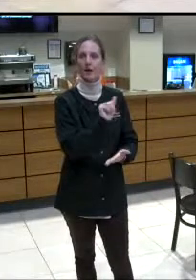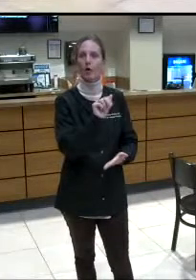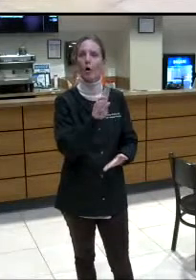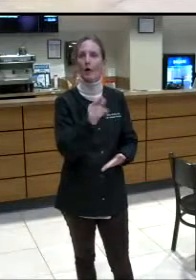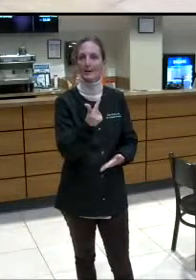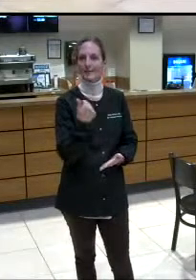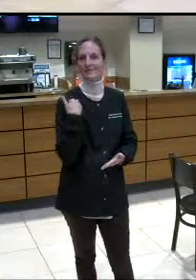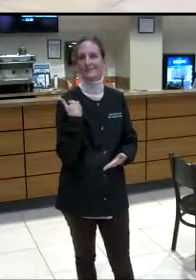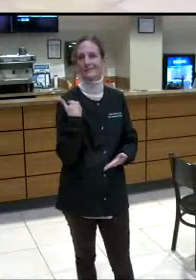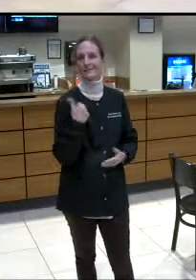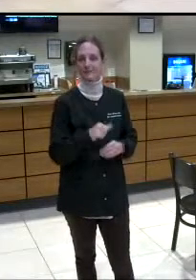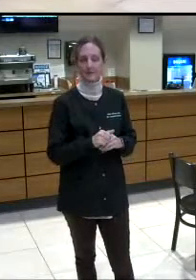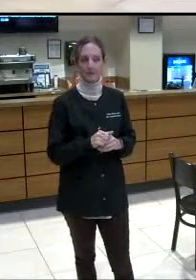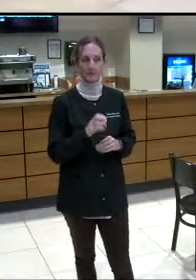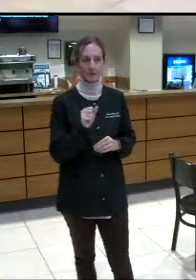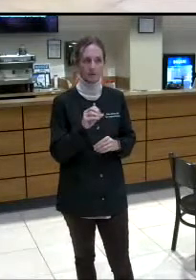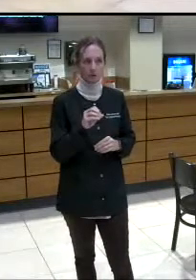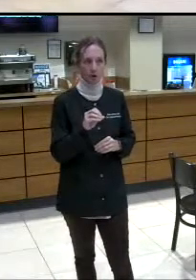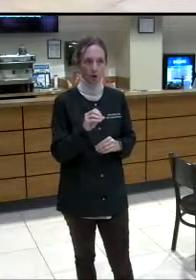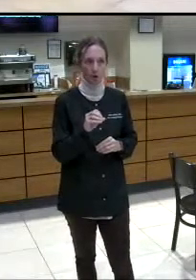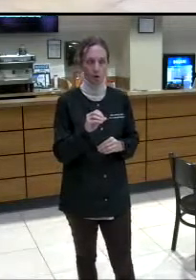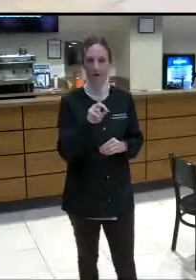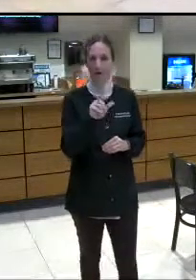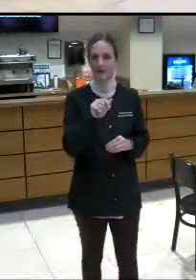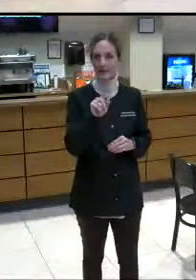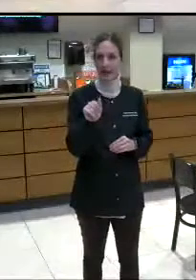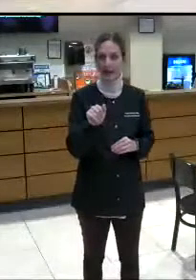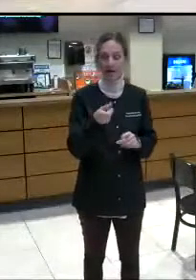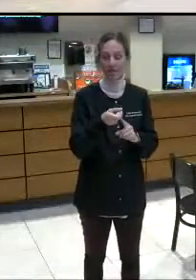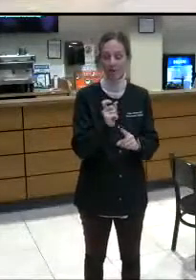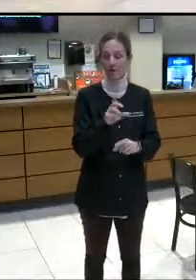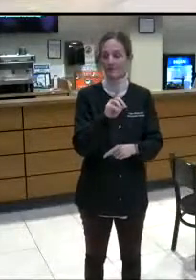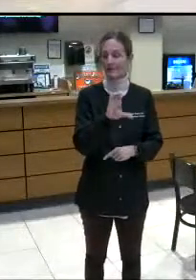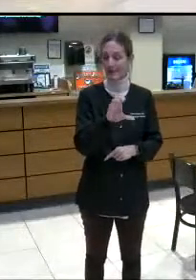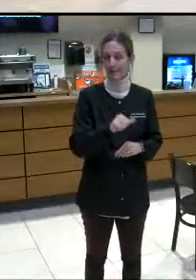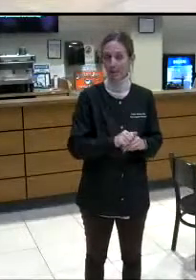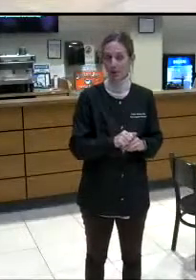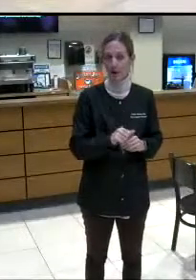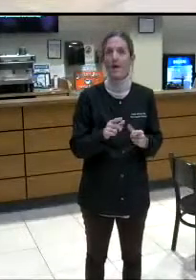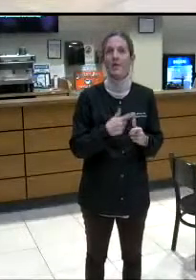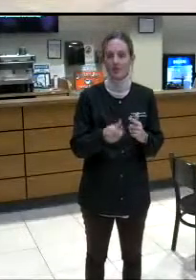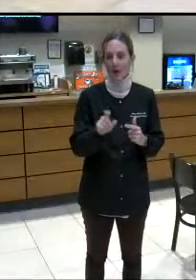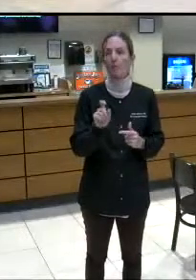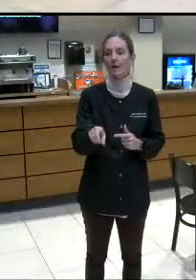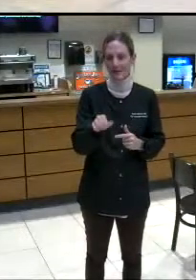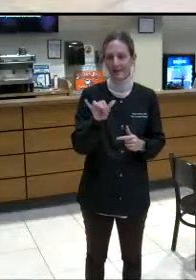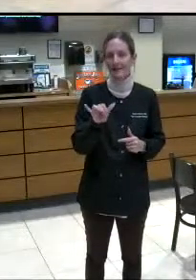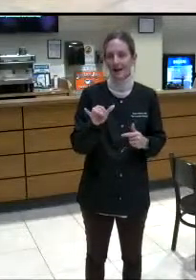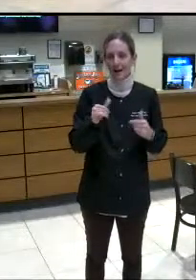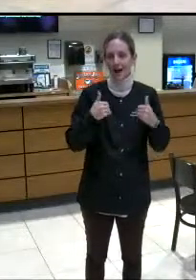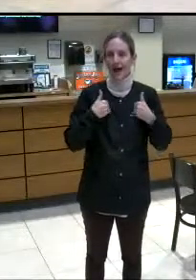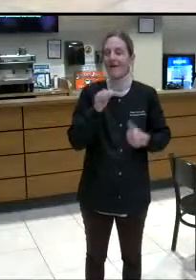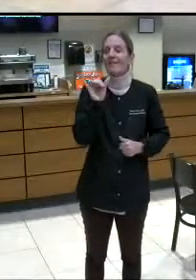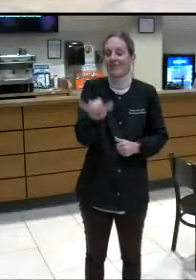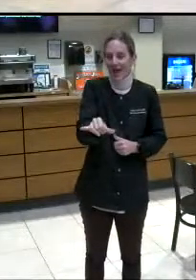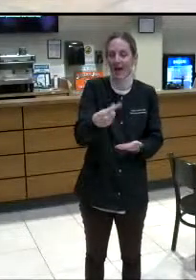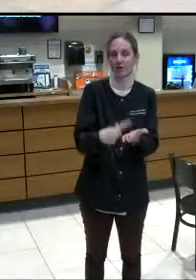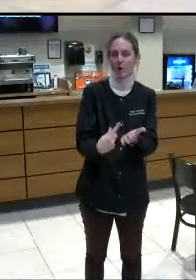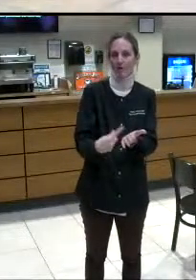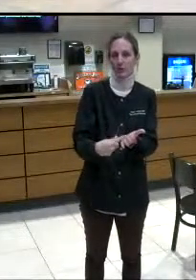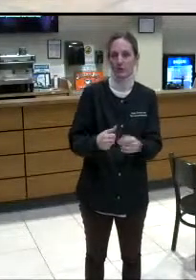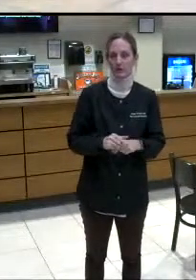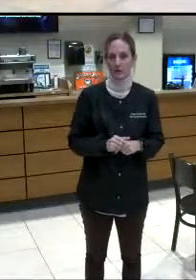the data that we look at in December, that is where we need to start having those conversations, because the things that schools